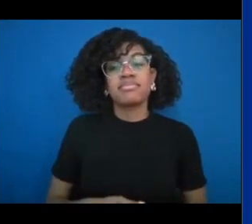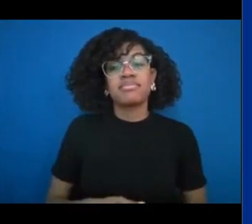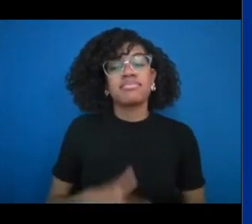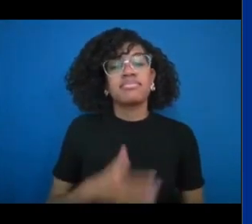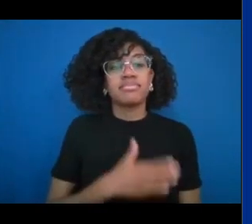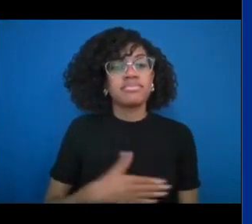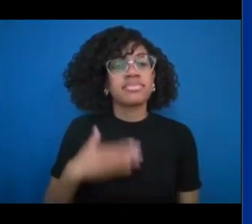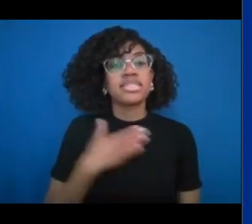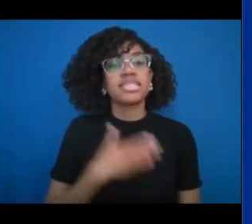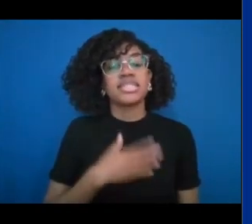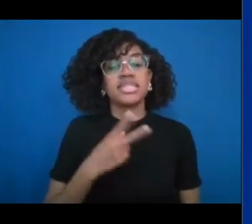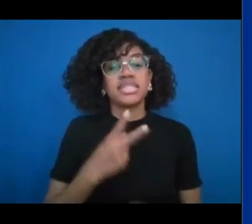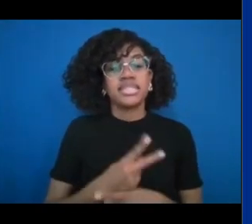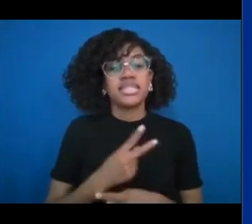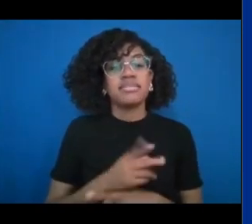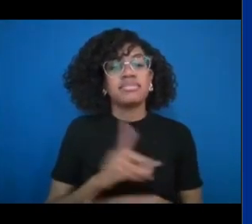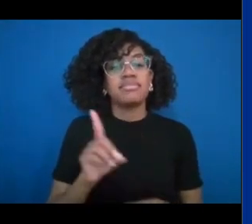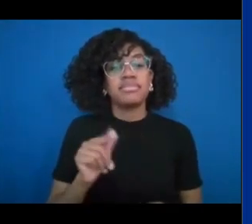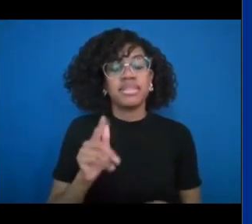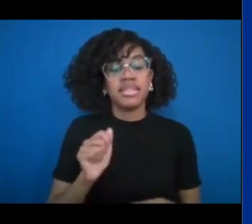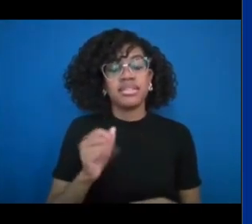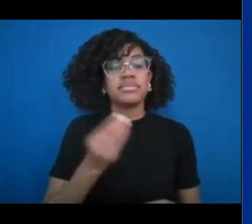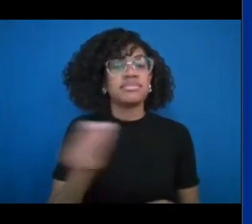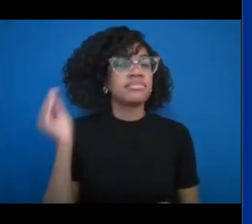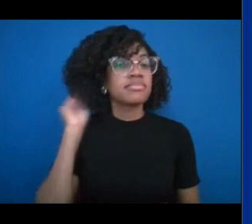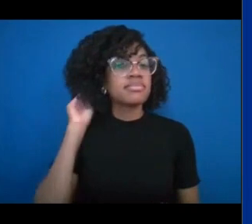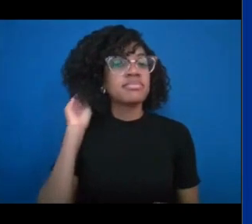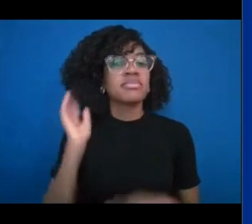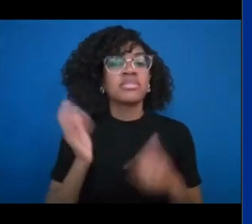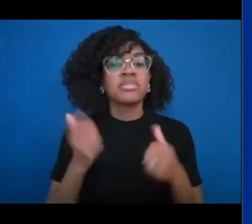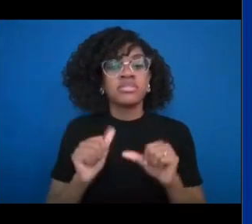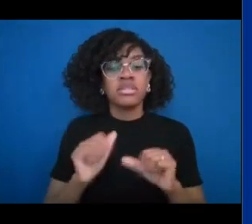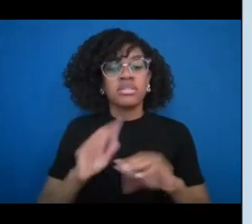Please keep those dates in mind and work to meet them.